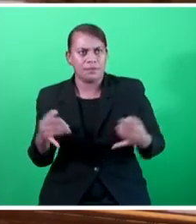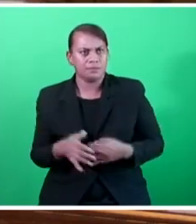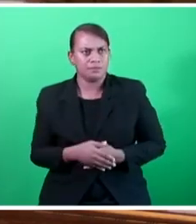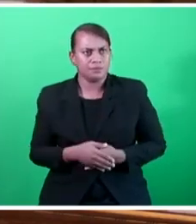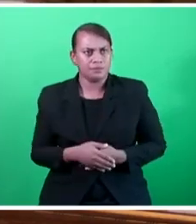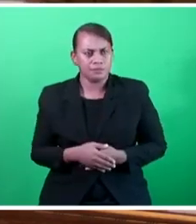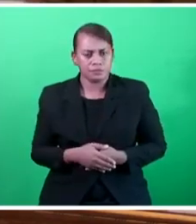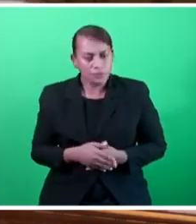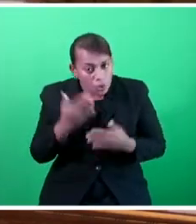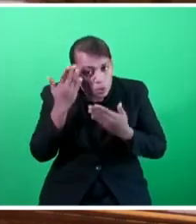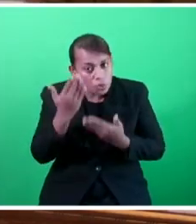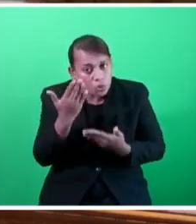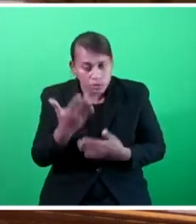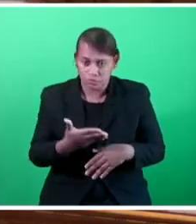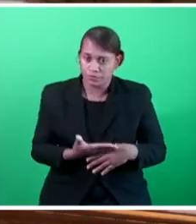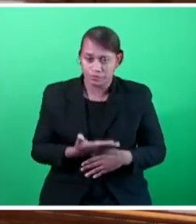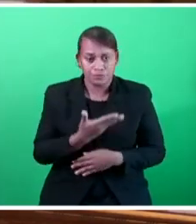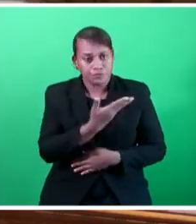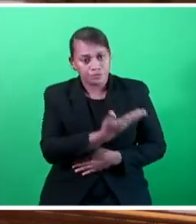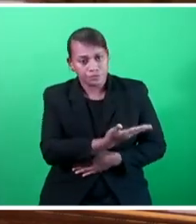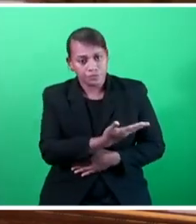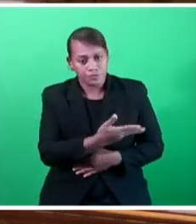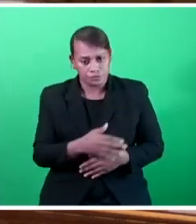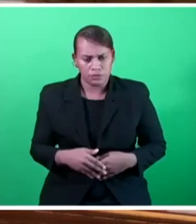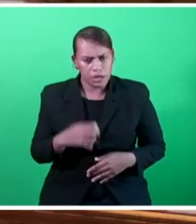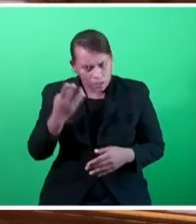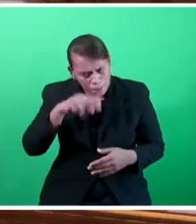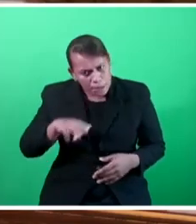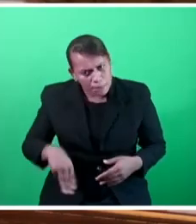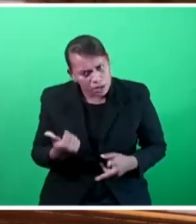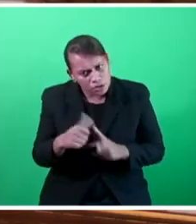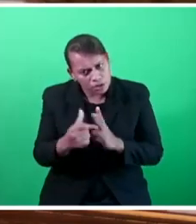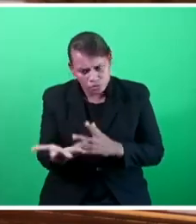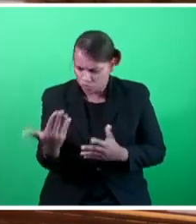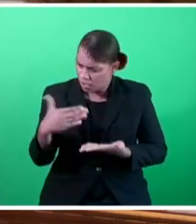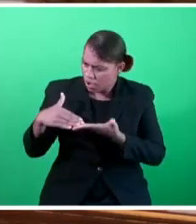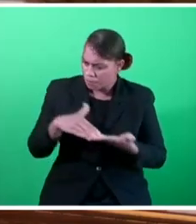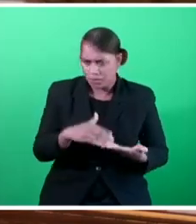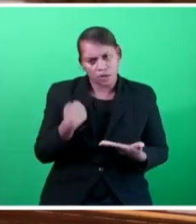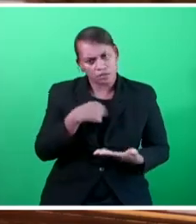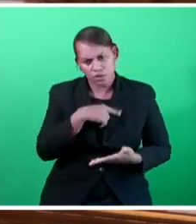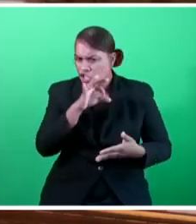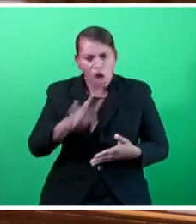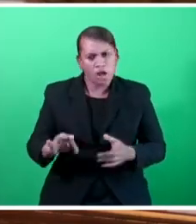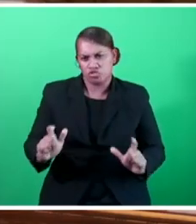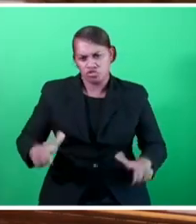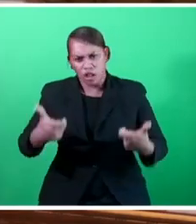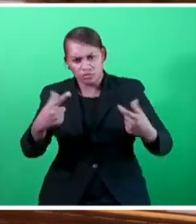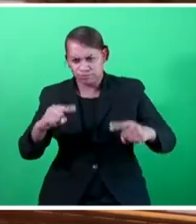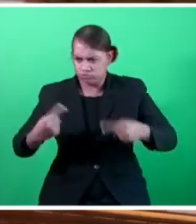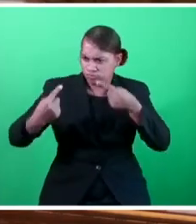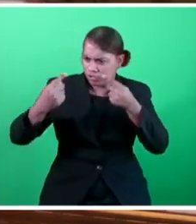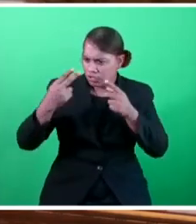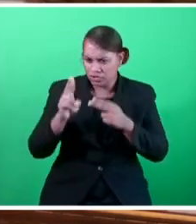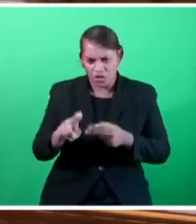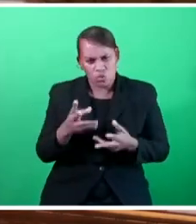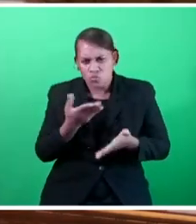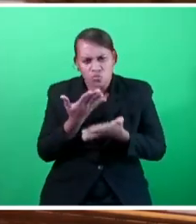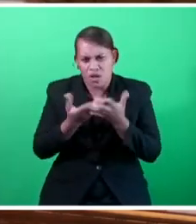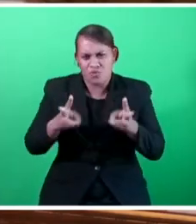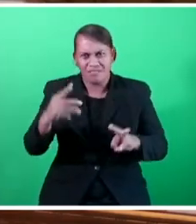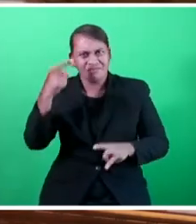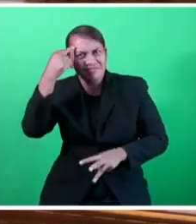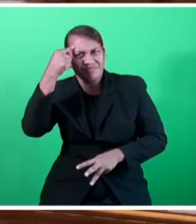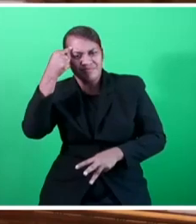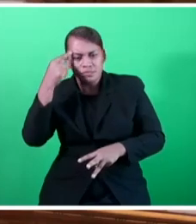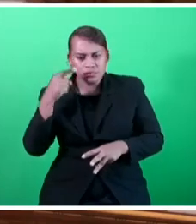lead that charge by challenging the backwards patriarchal mentalities that dominate her party. In the meantime, I ask